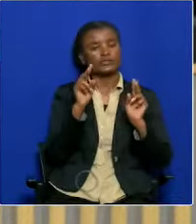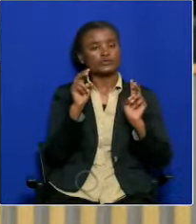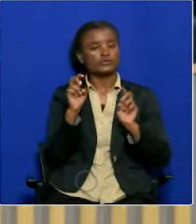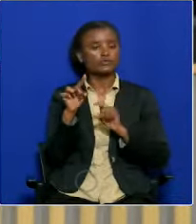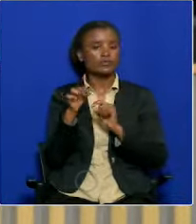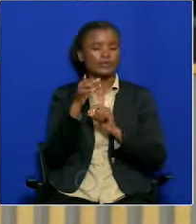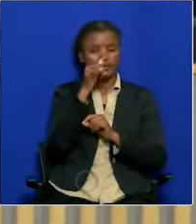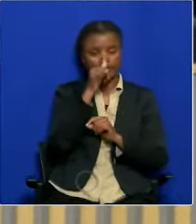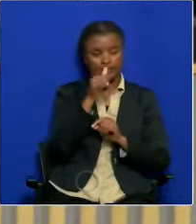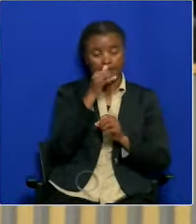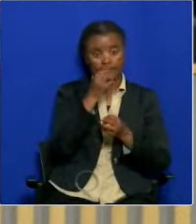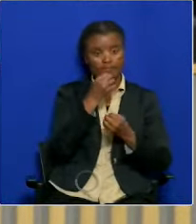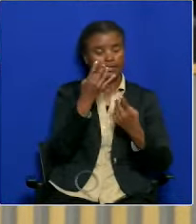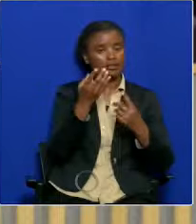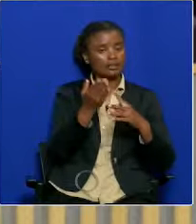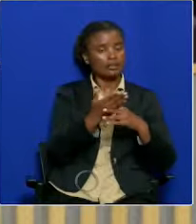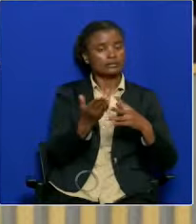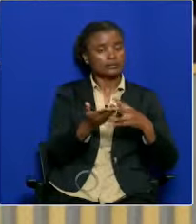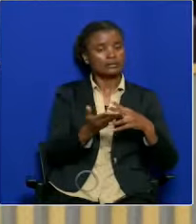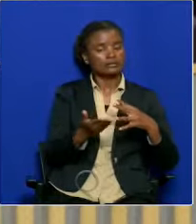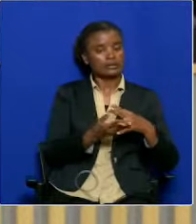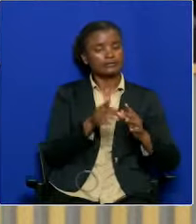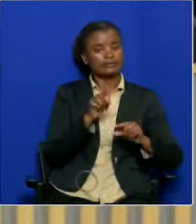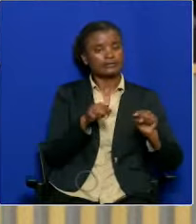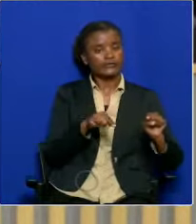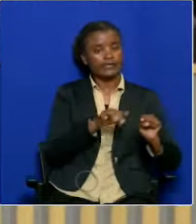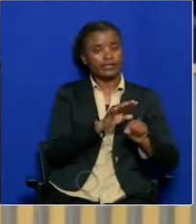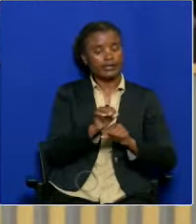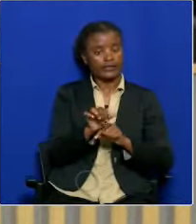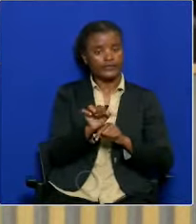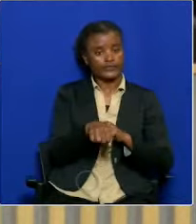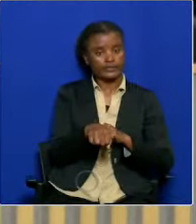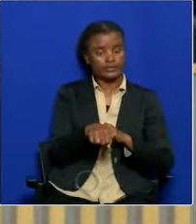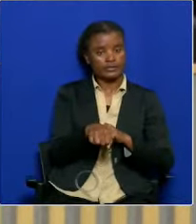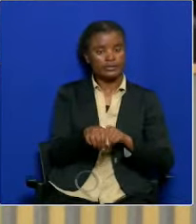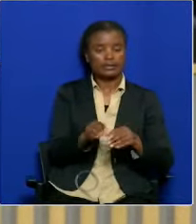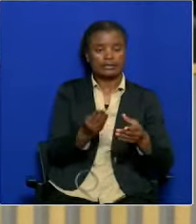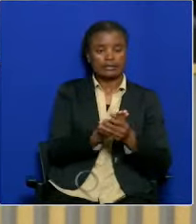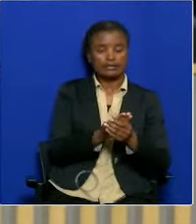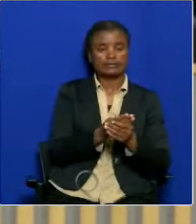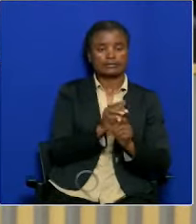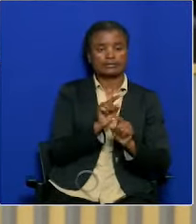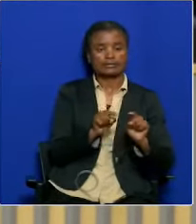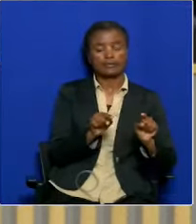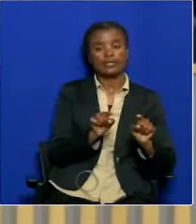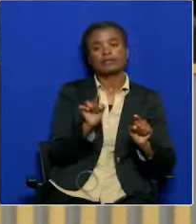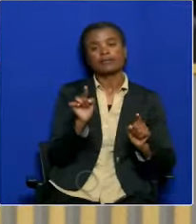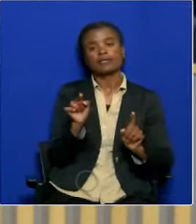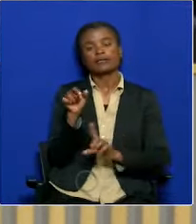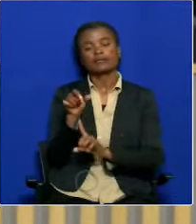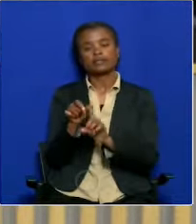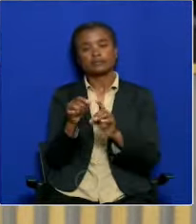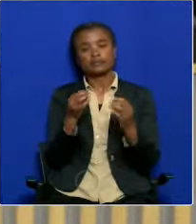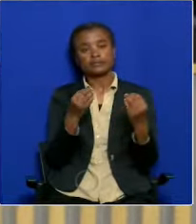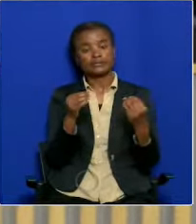that he has had, but someone who is a business person, so-called,